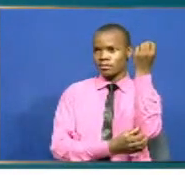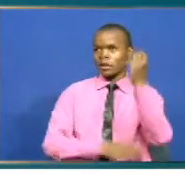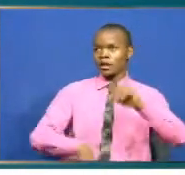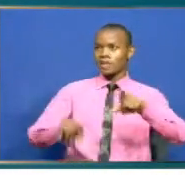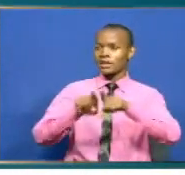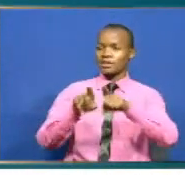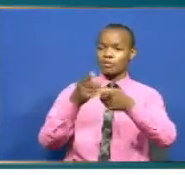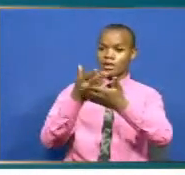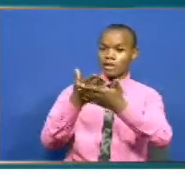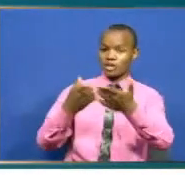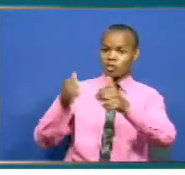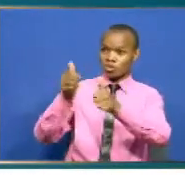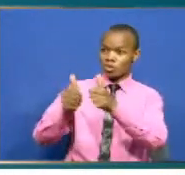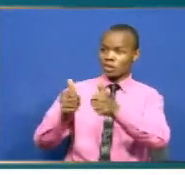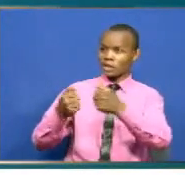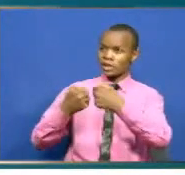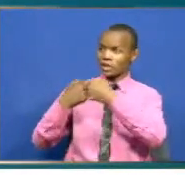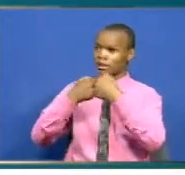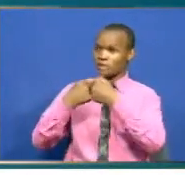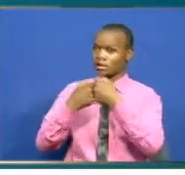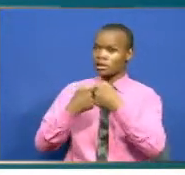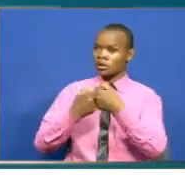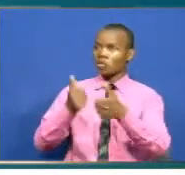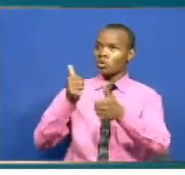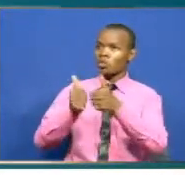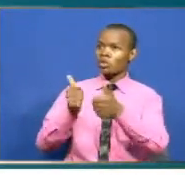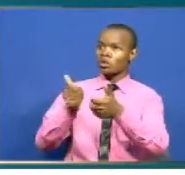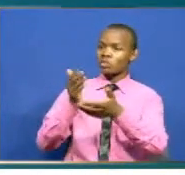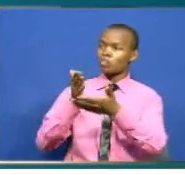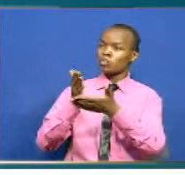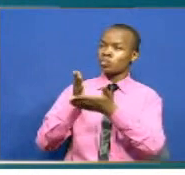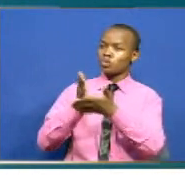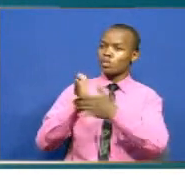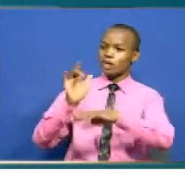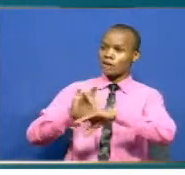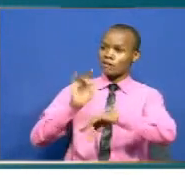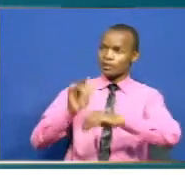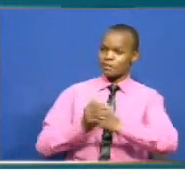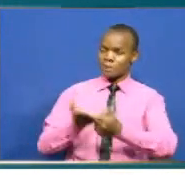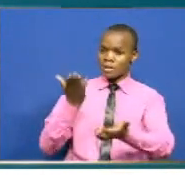are the critical matters and challenges. Understaffing is there. So